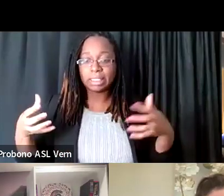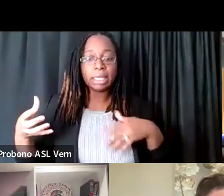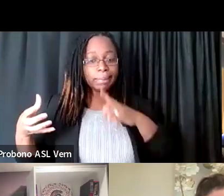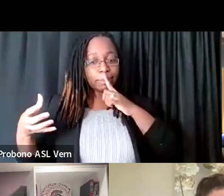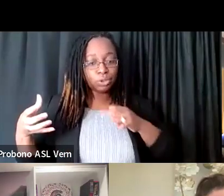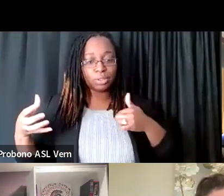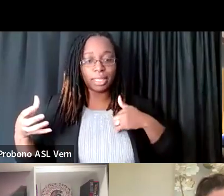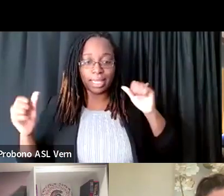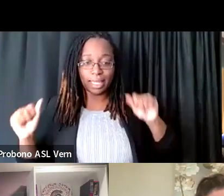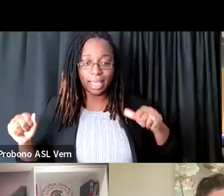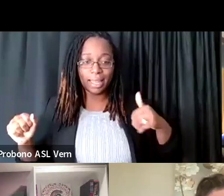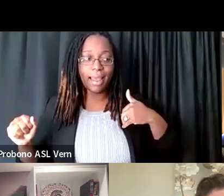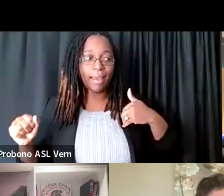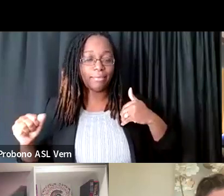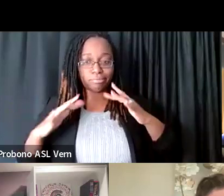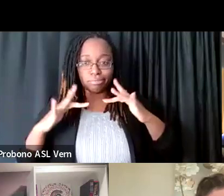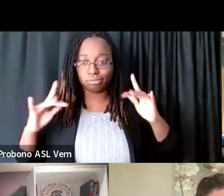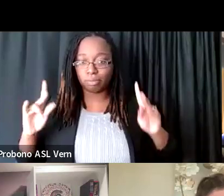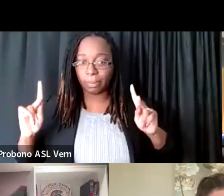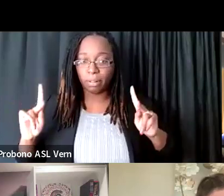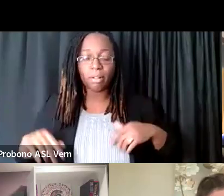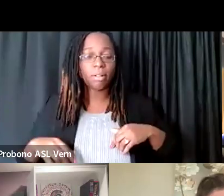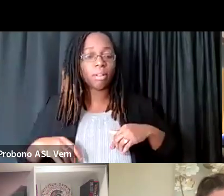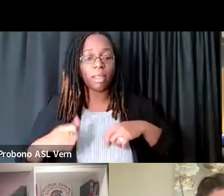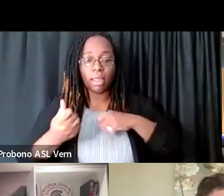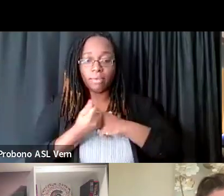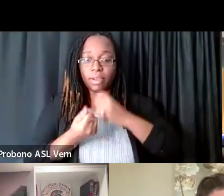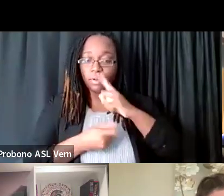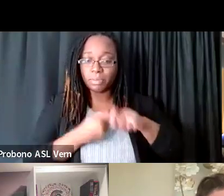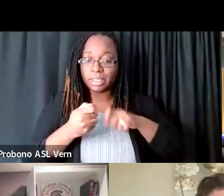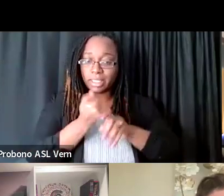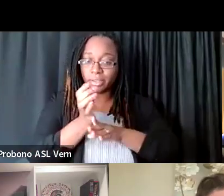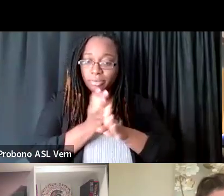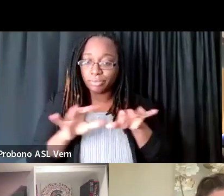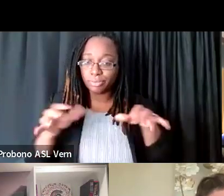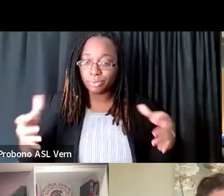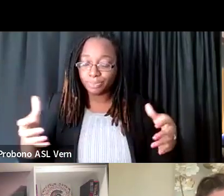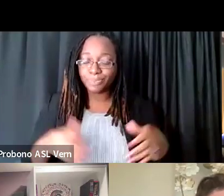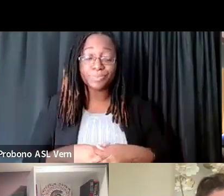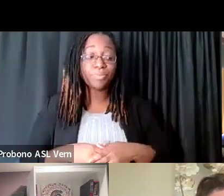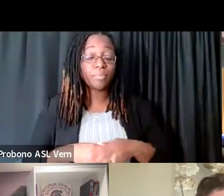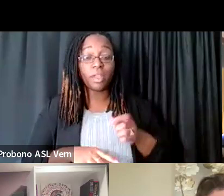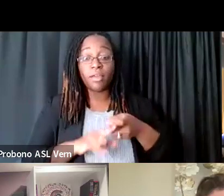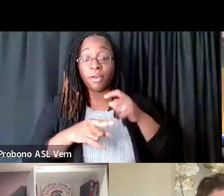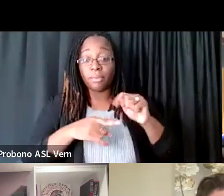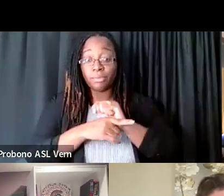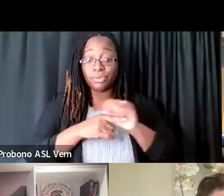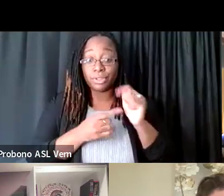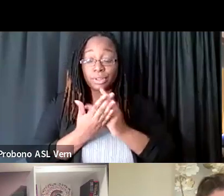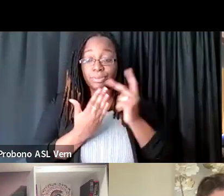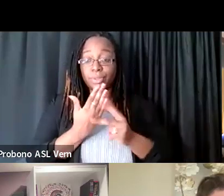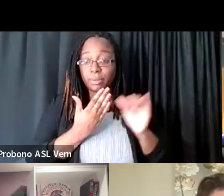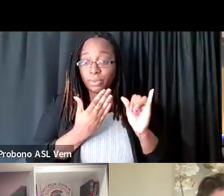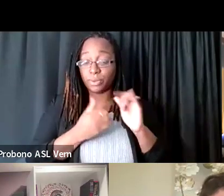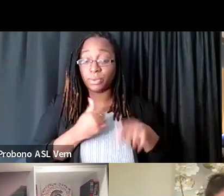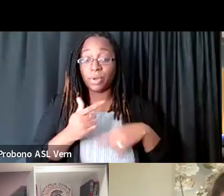is diversified in a real way. And the other thing that you're going to get from a training program is that as the